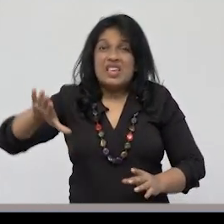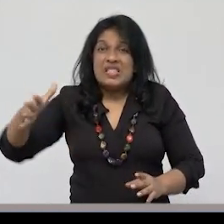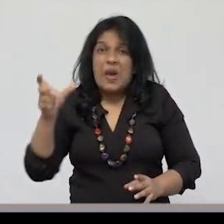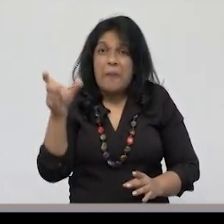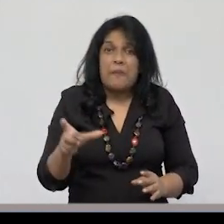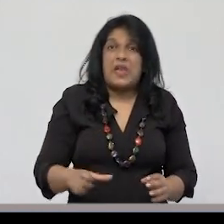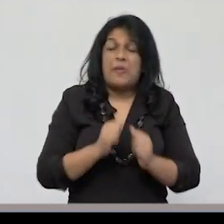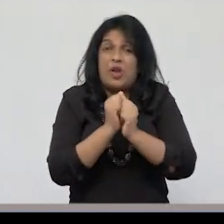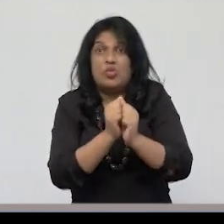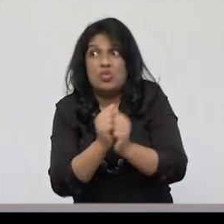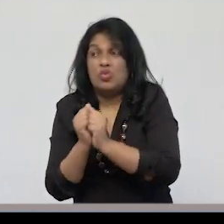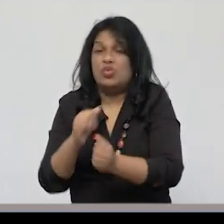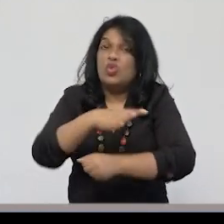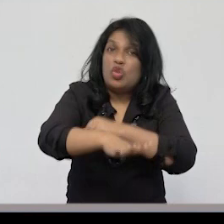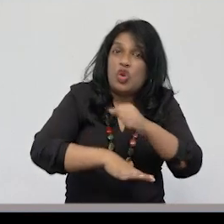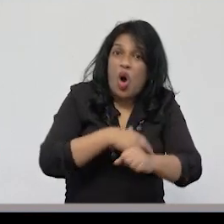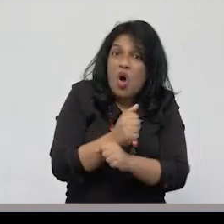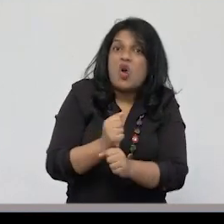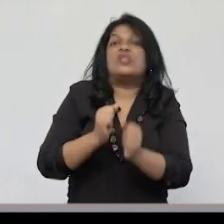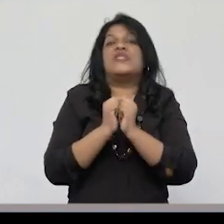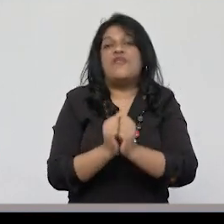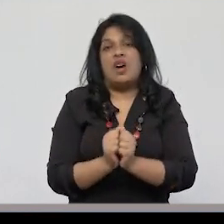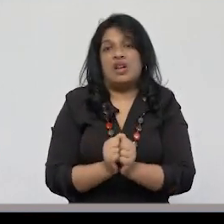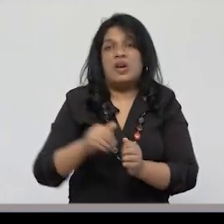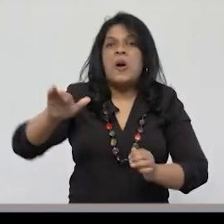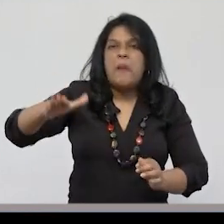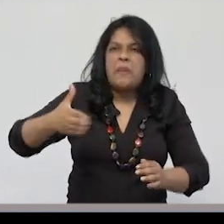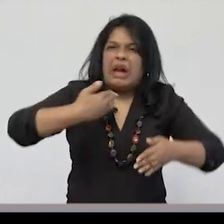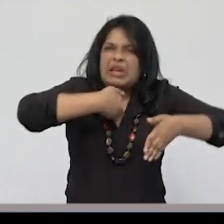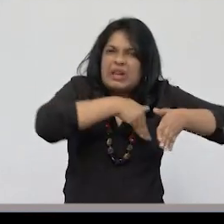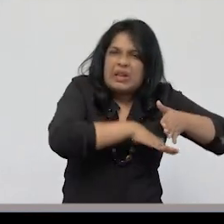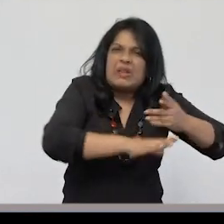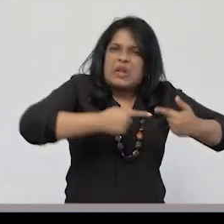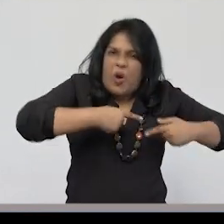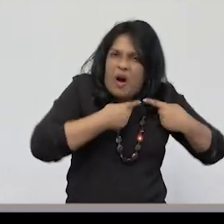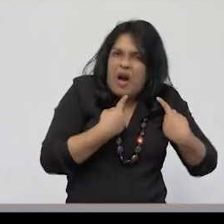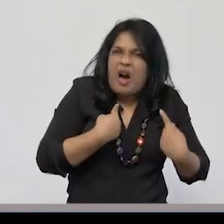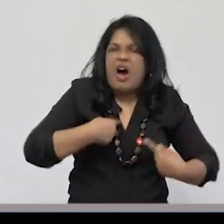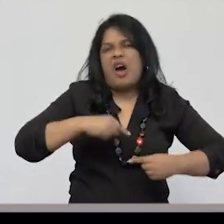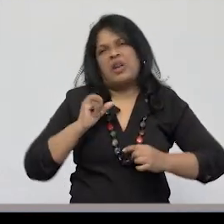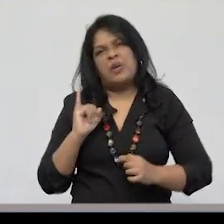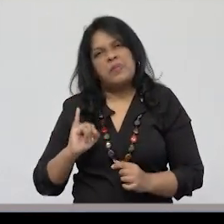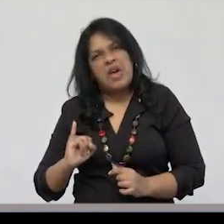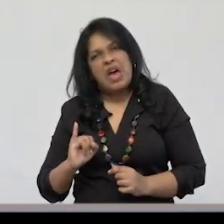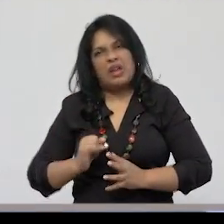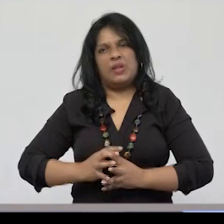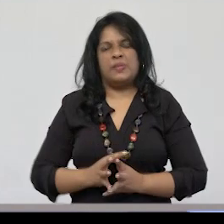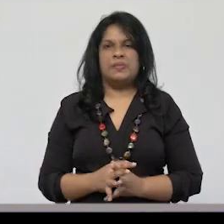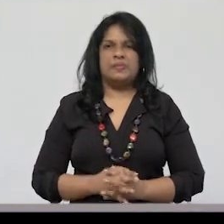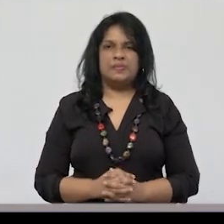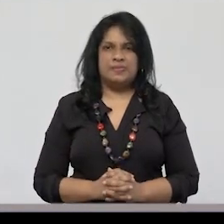and for because of pride. You see, we have time for criticism, judgment, hammering somebody else